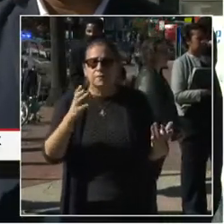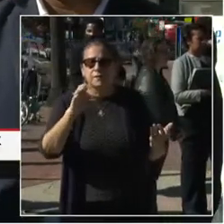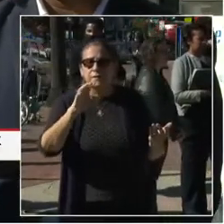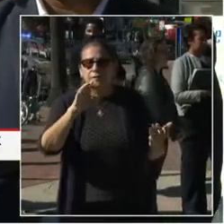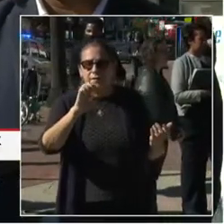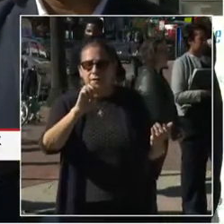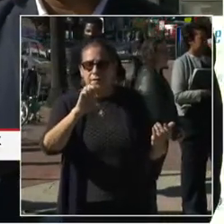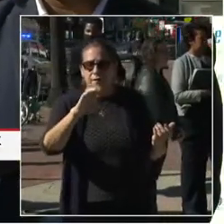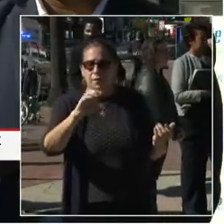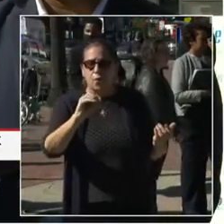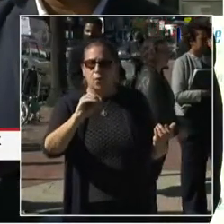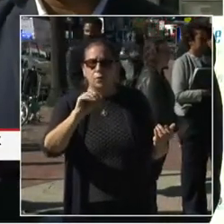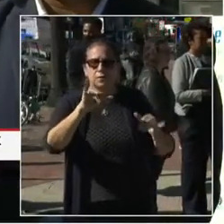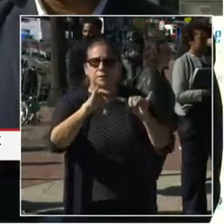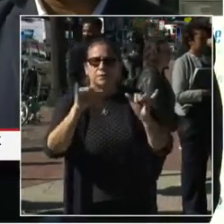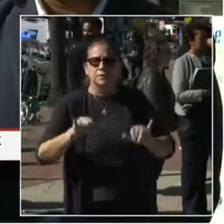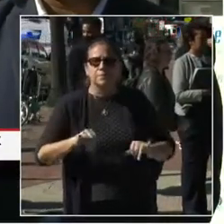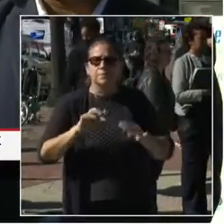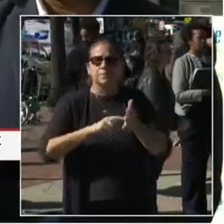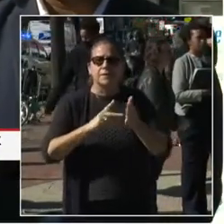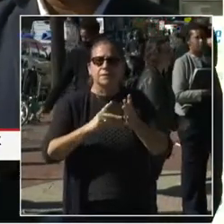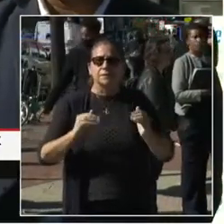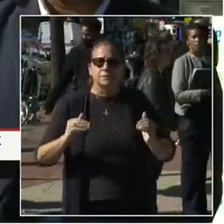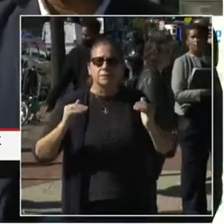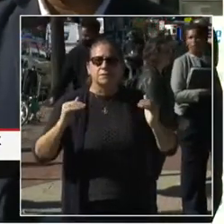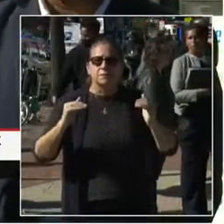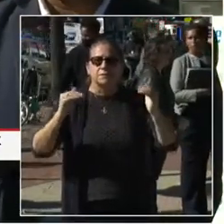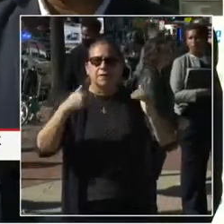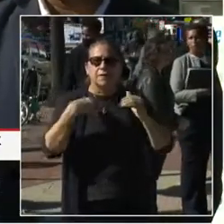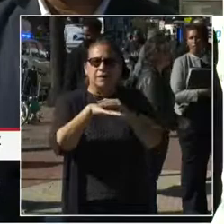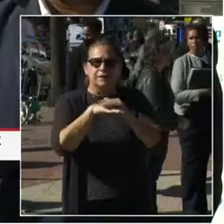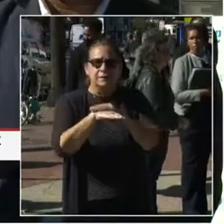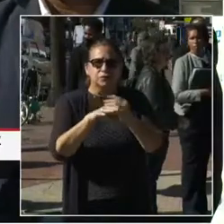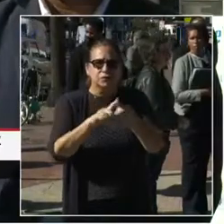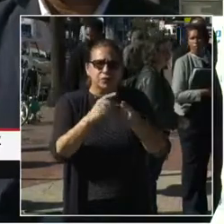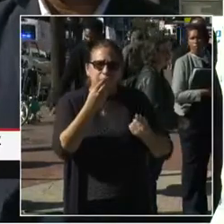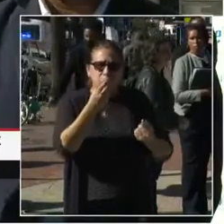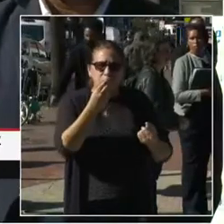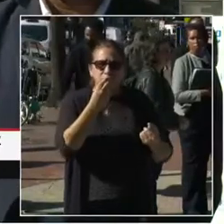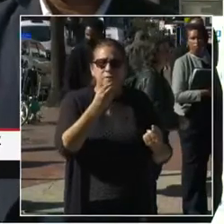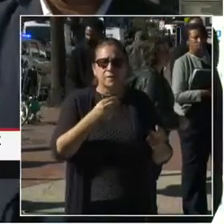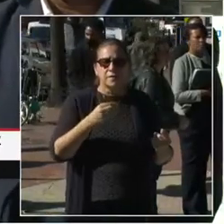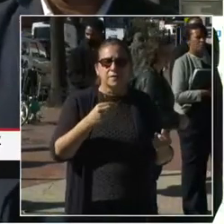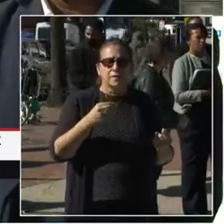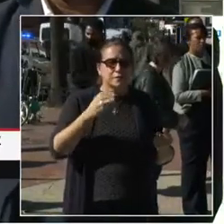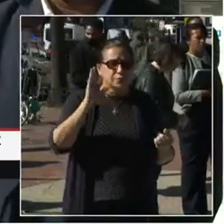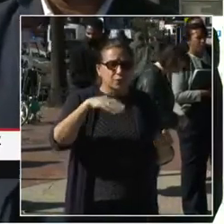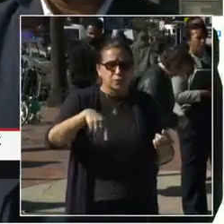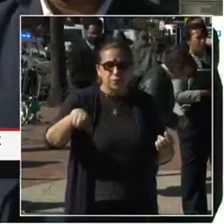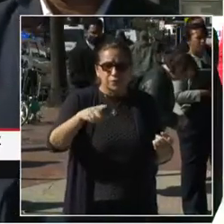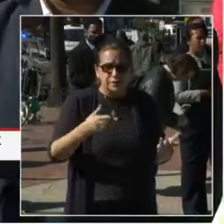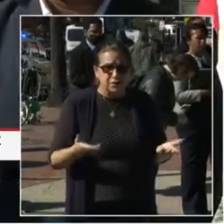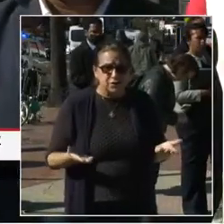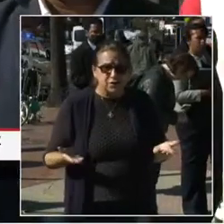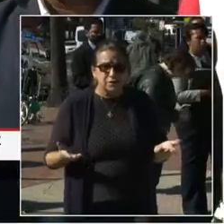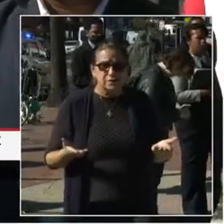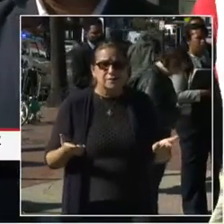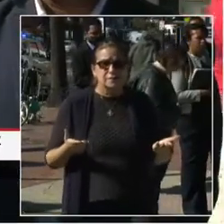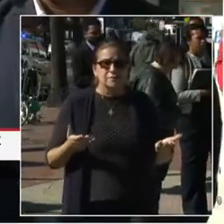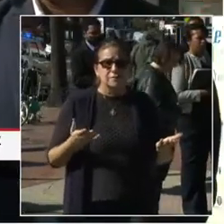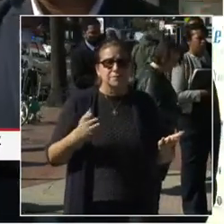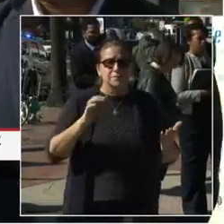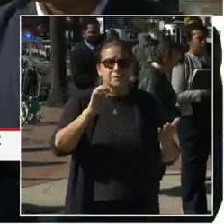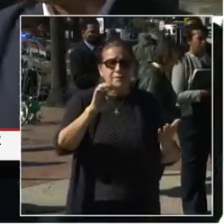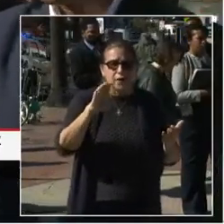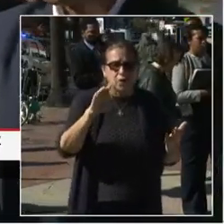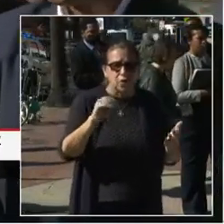everyone that is not here but is supported, you are the ecosystem. Please make sure that you support where you are. On